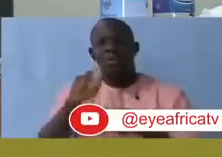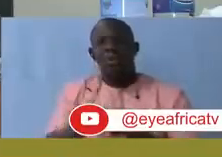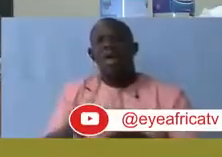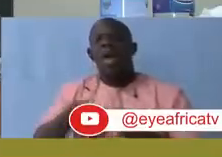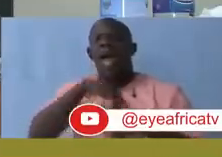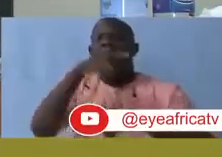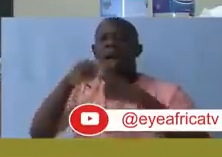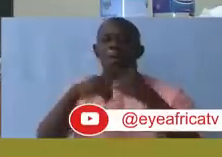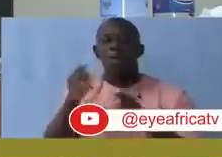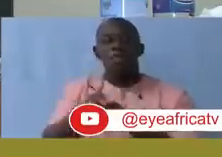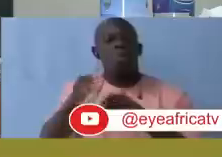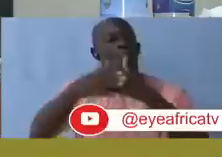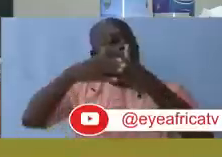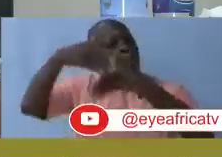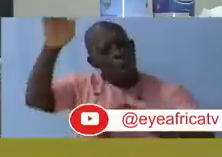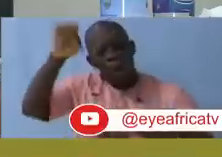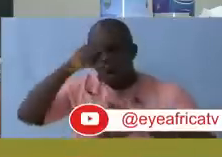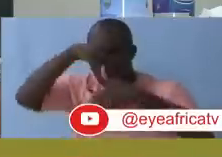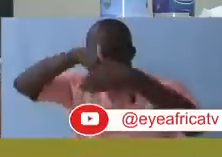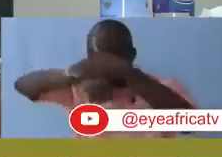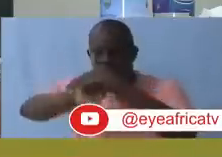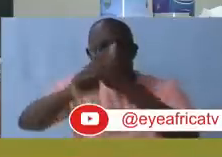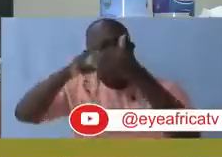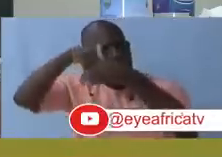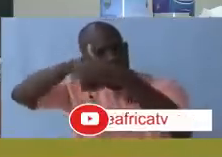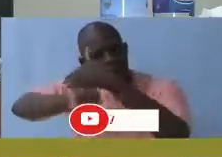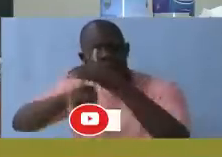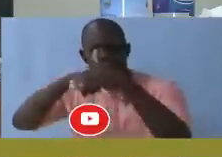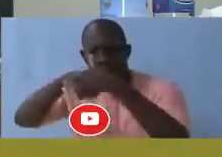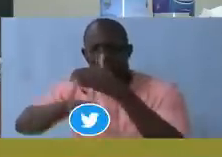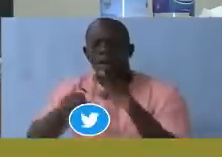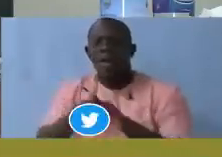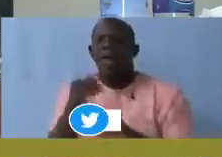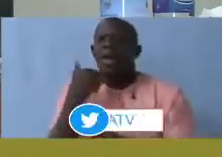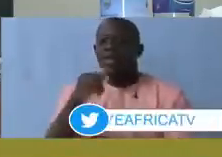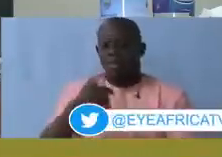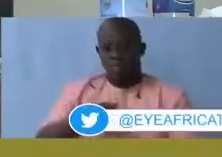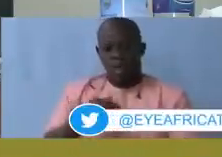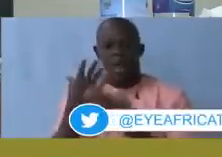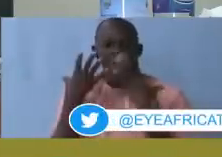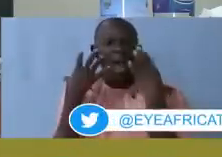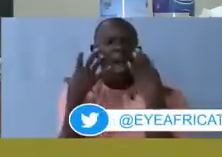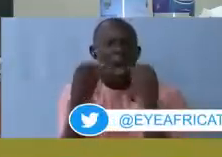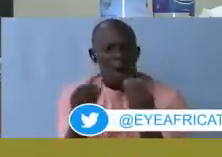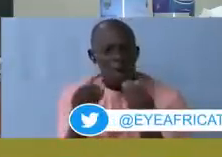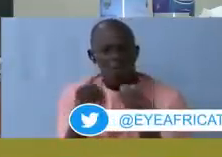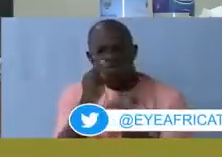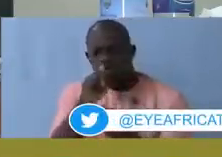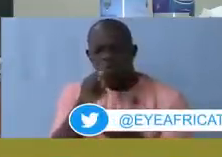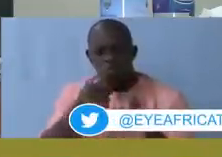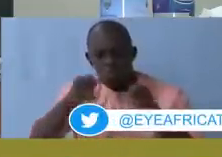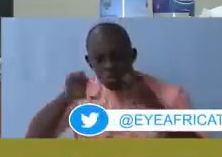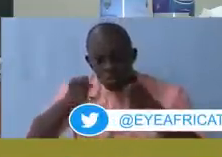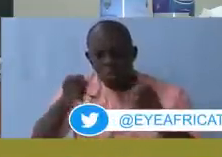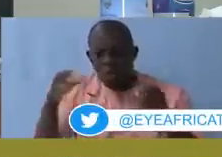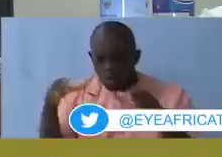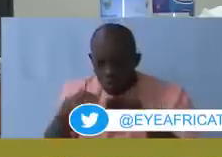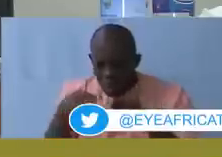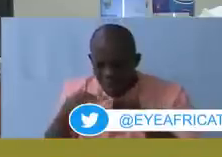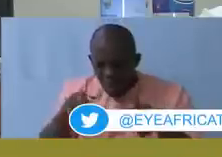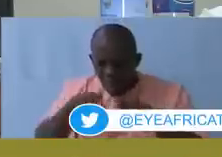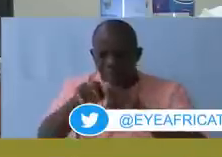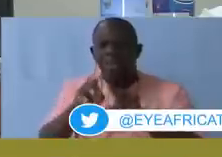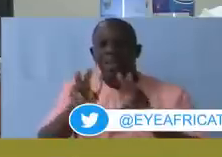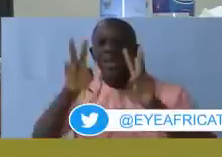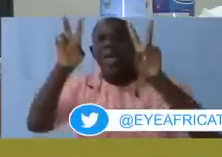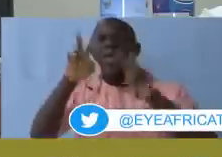drunk of emails asking me how am I managing with this. I say